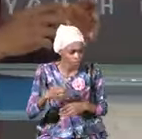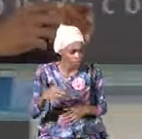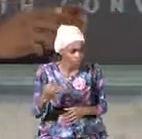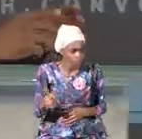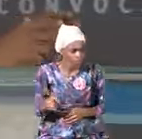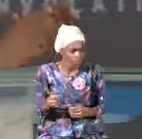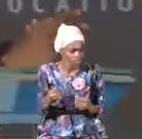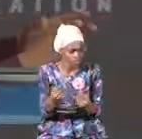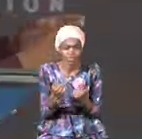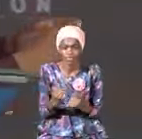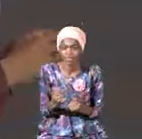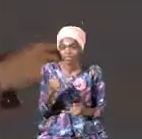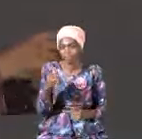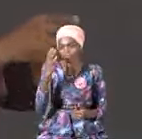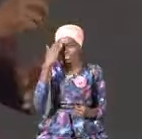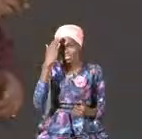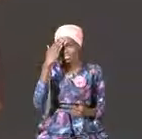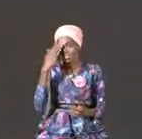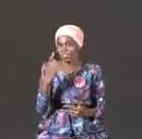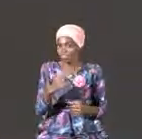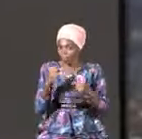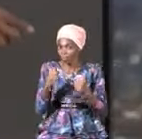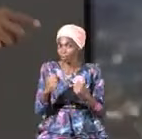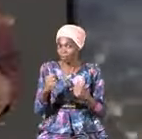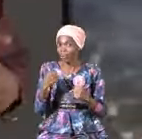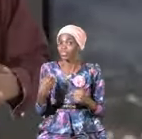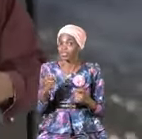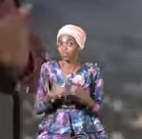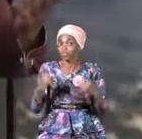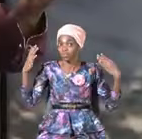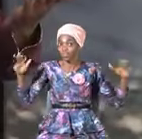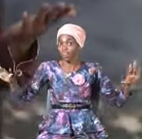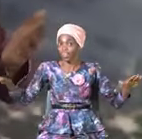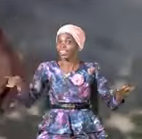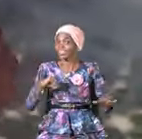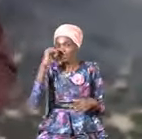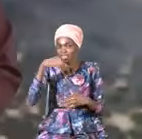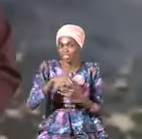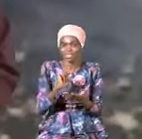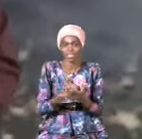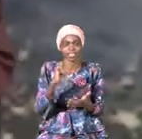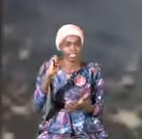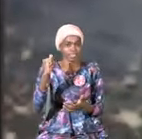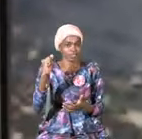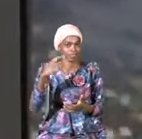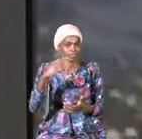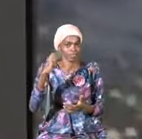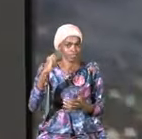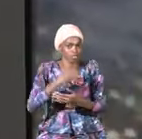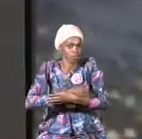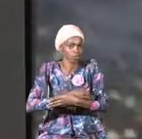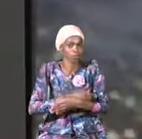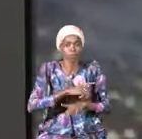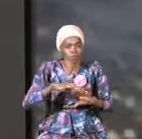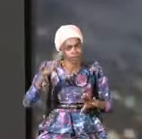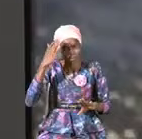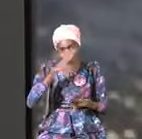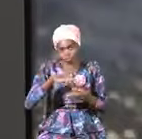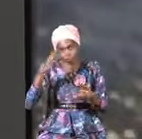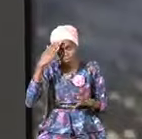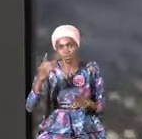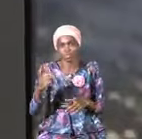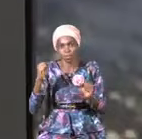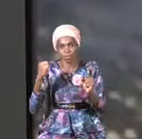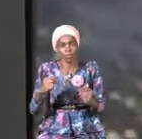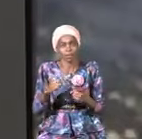know, the power to fly was in that eagle, but she didn't know. And the power to look up,